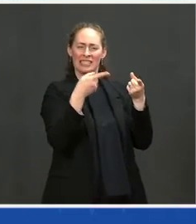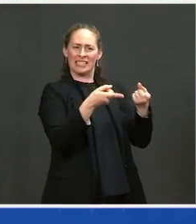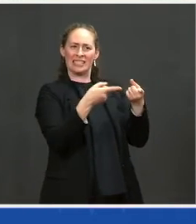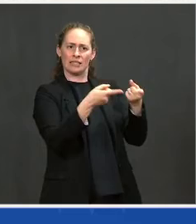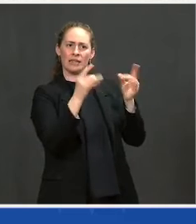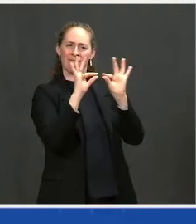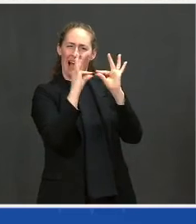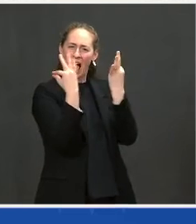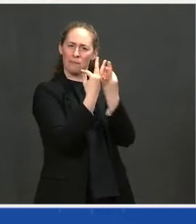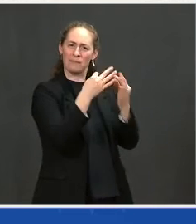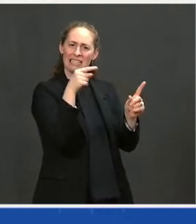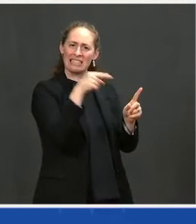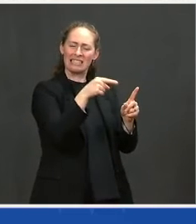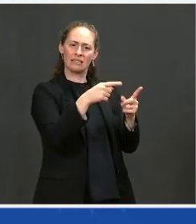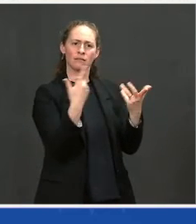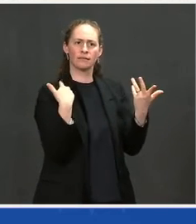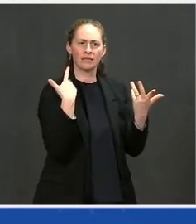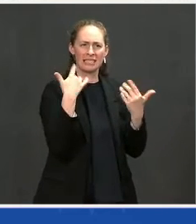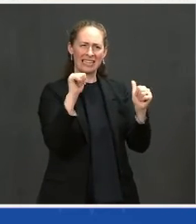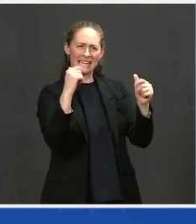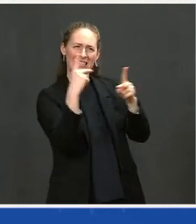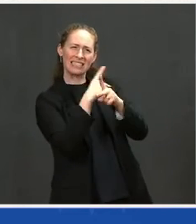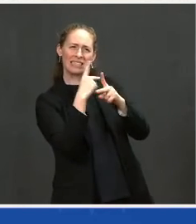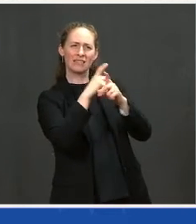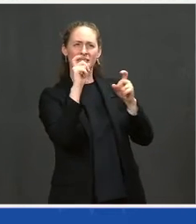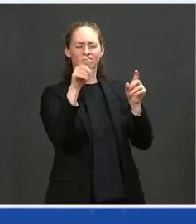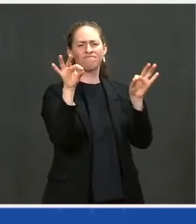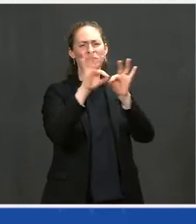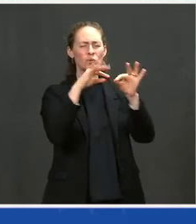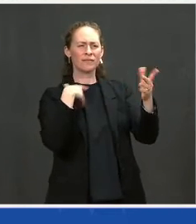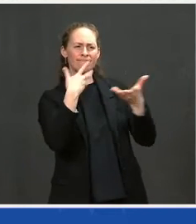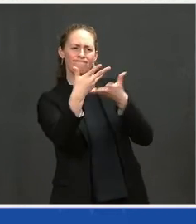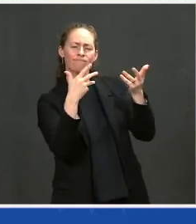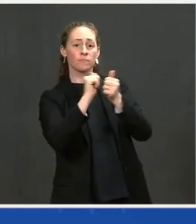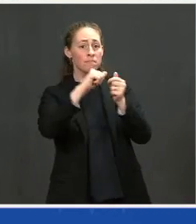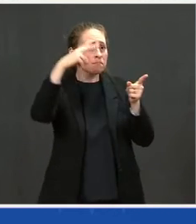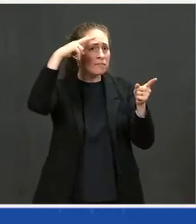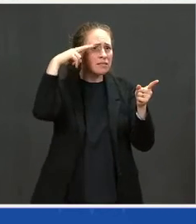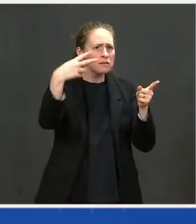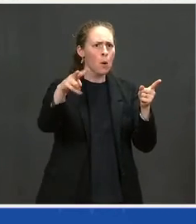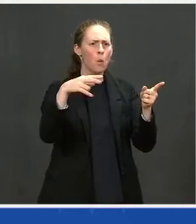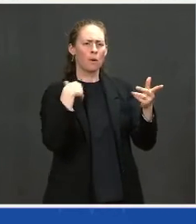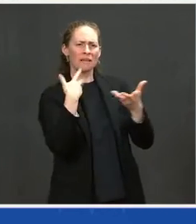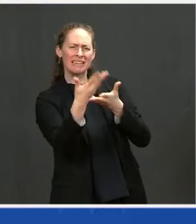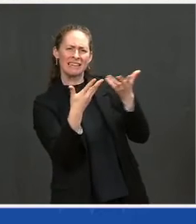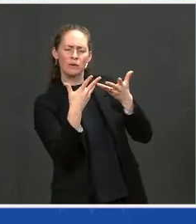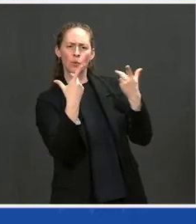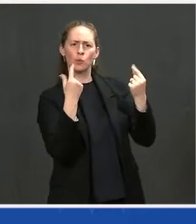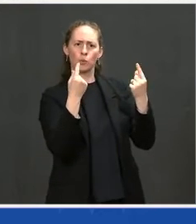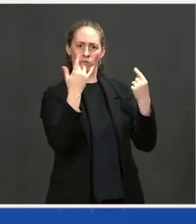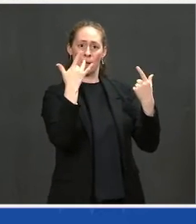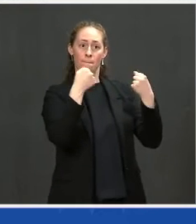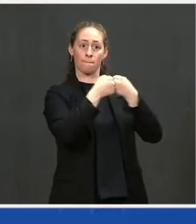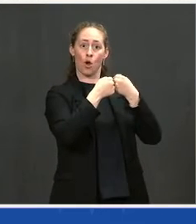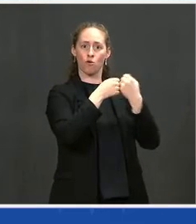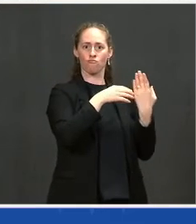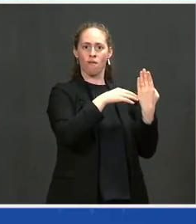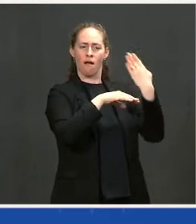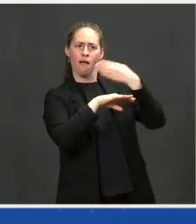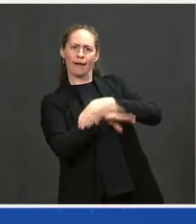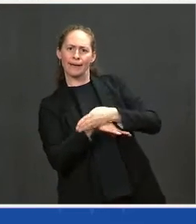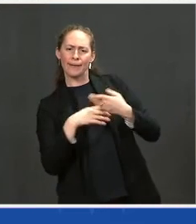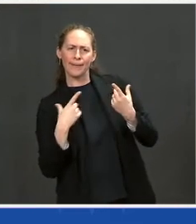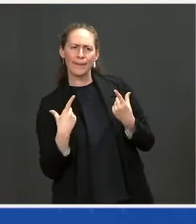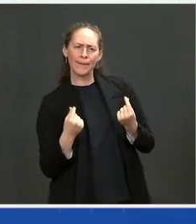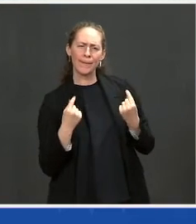But that's what's happening. They're not getting across the border. And those who are coming across the border who are unaccompanied children,